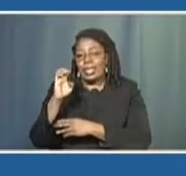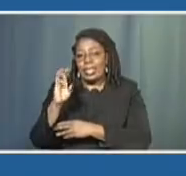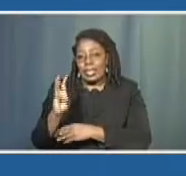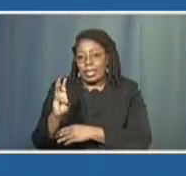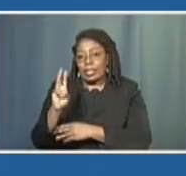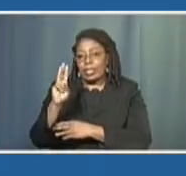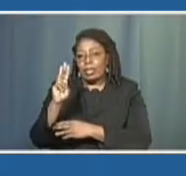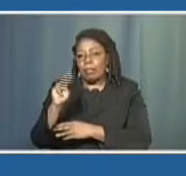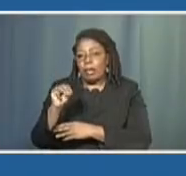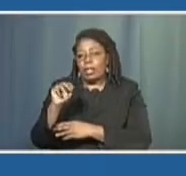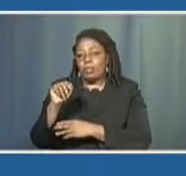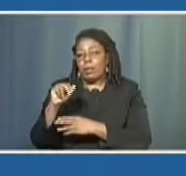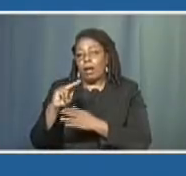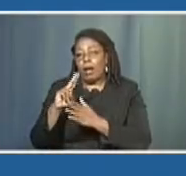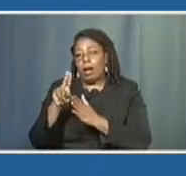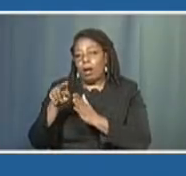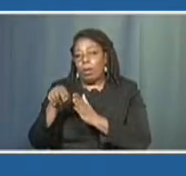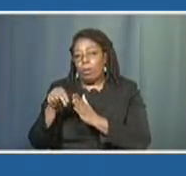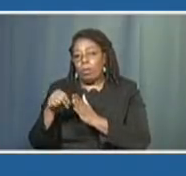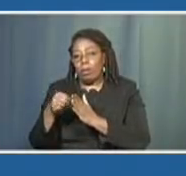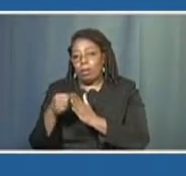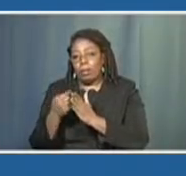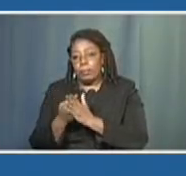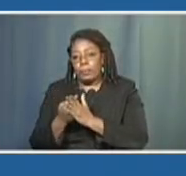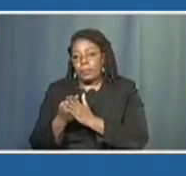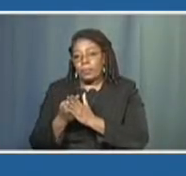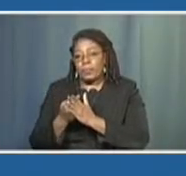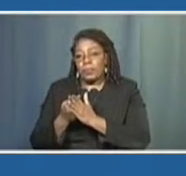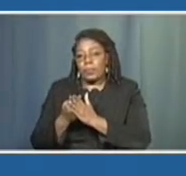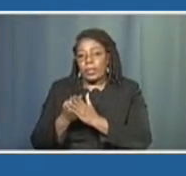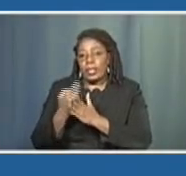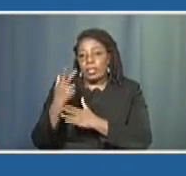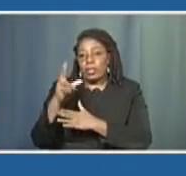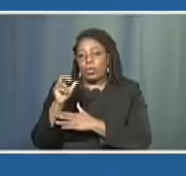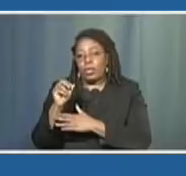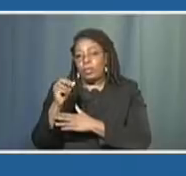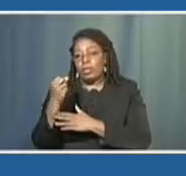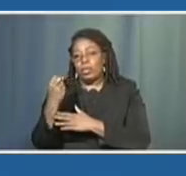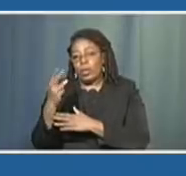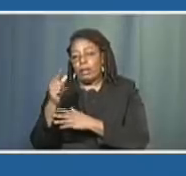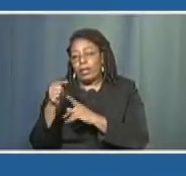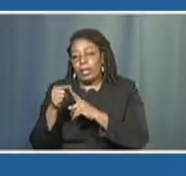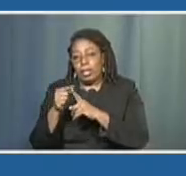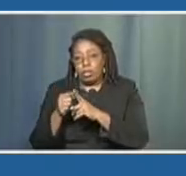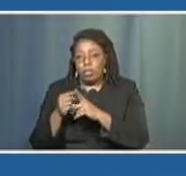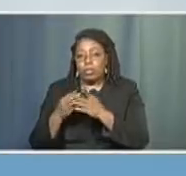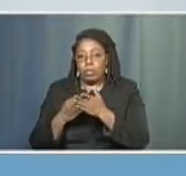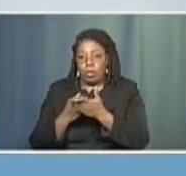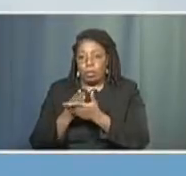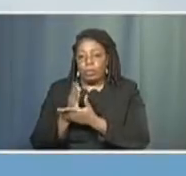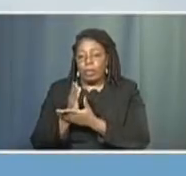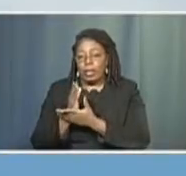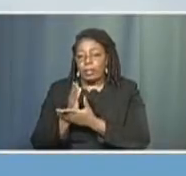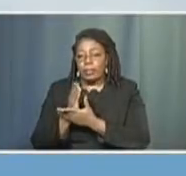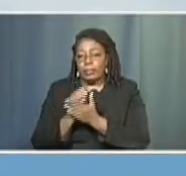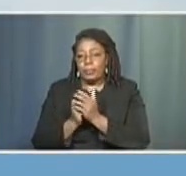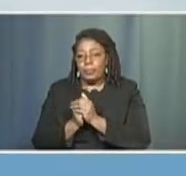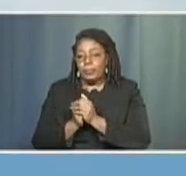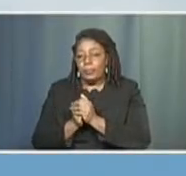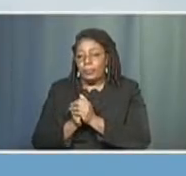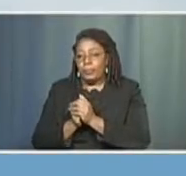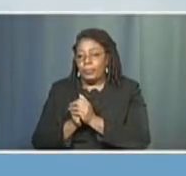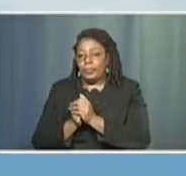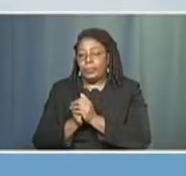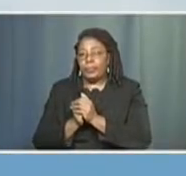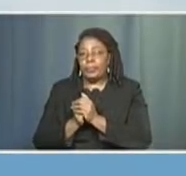per hour. Your barometric pressure 1,019.4 millibars. That's 30.10 inches, and the pressure is steady. Temperatures around the islands this